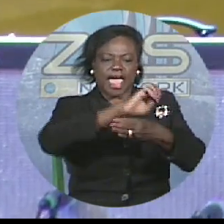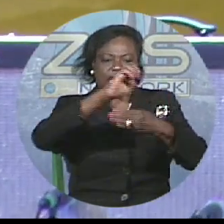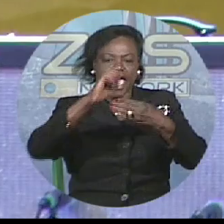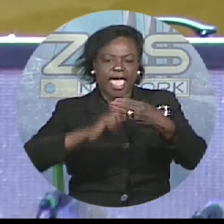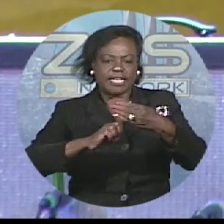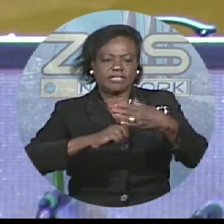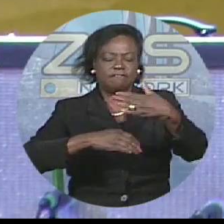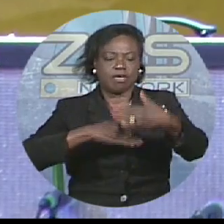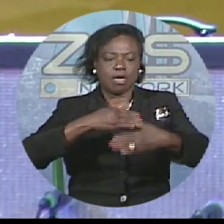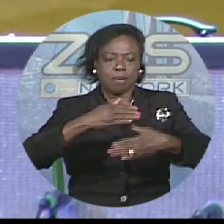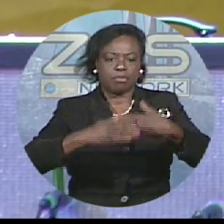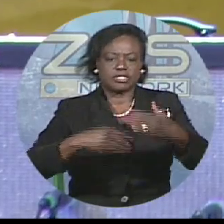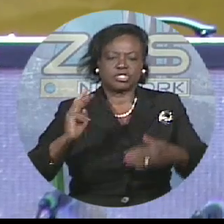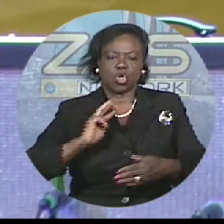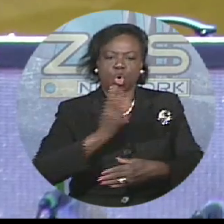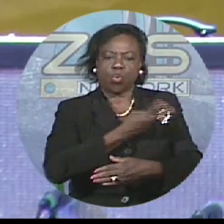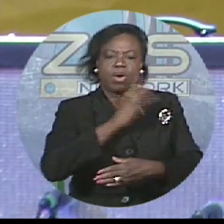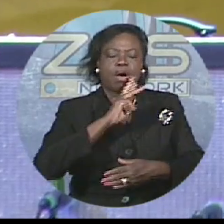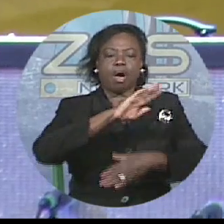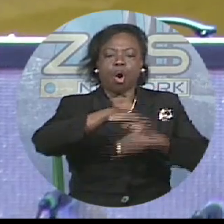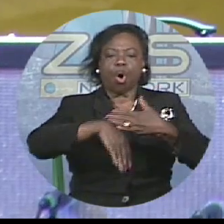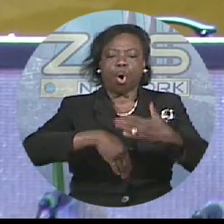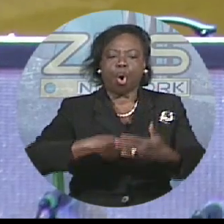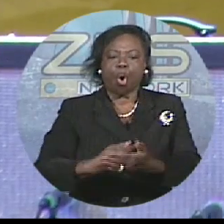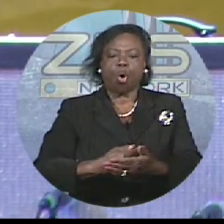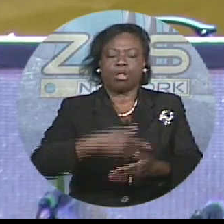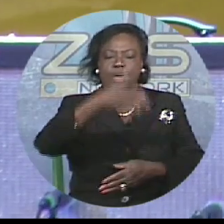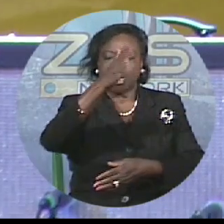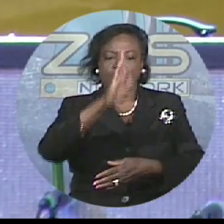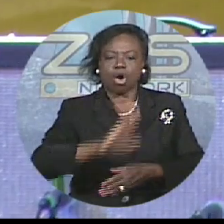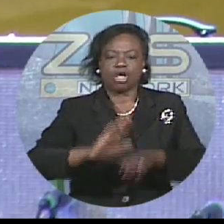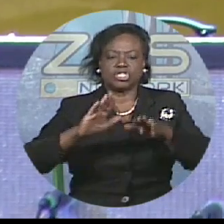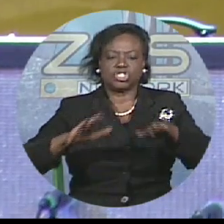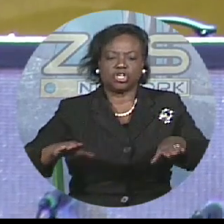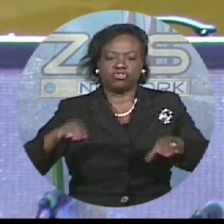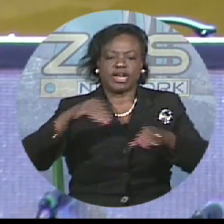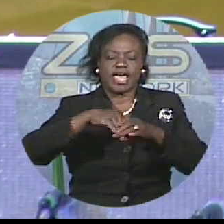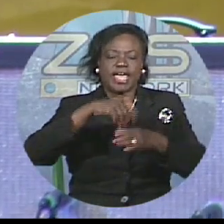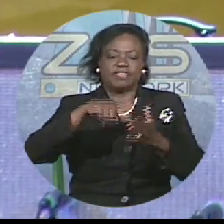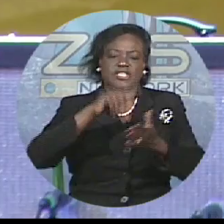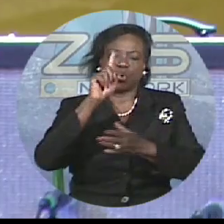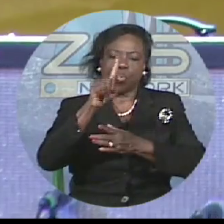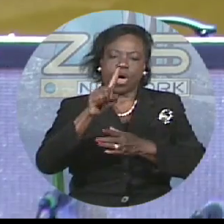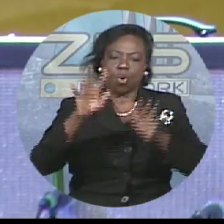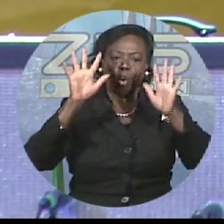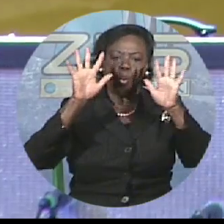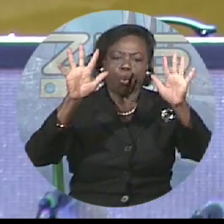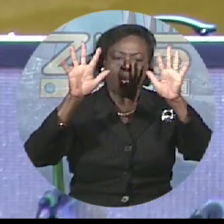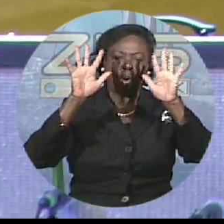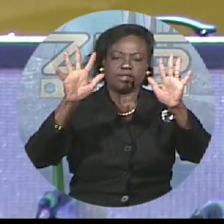the process, we are all God's children in this one major wonderful country.